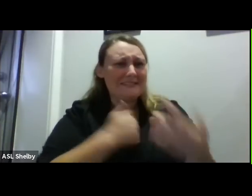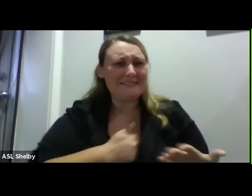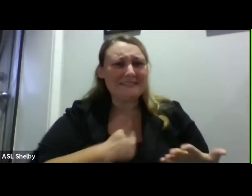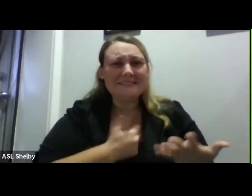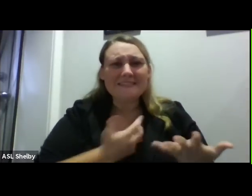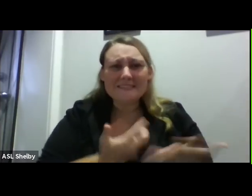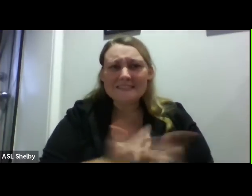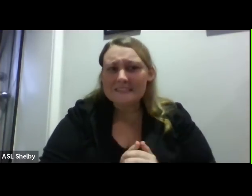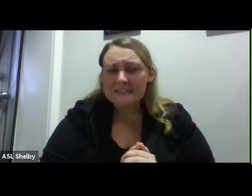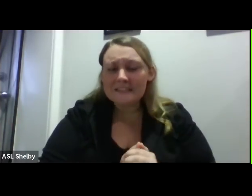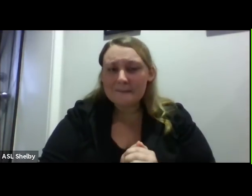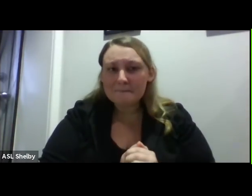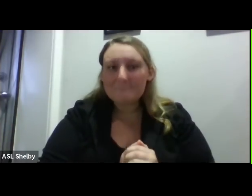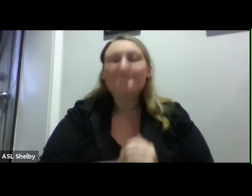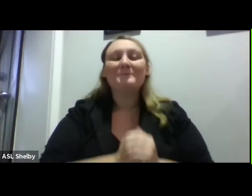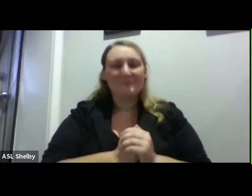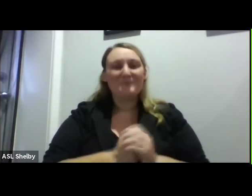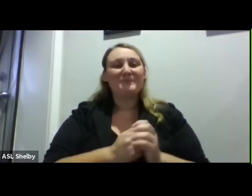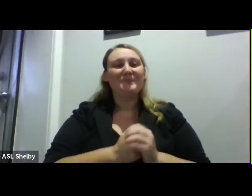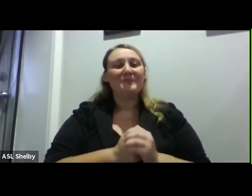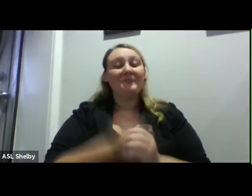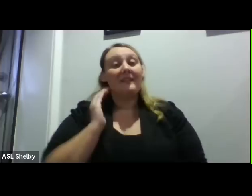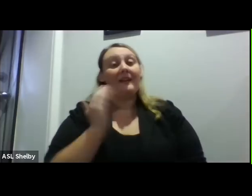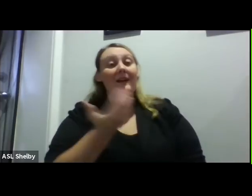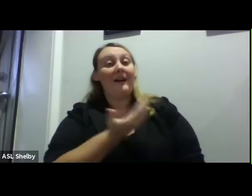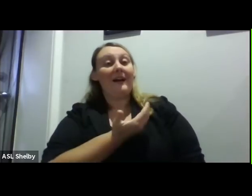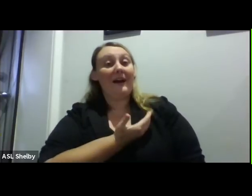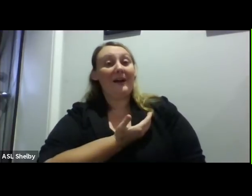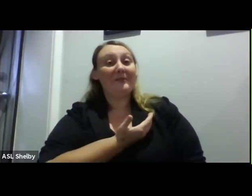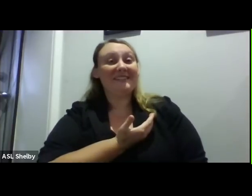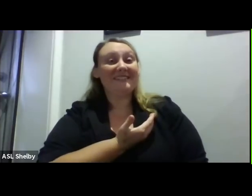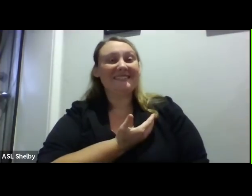Just as our society, sorry.